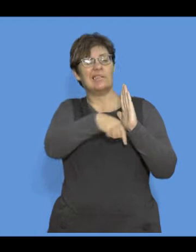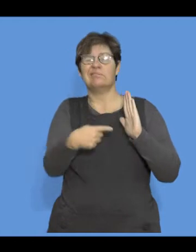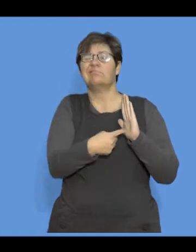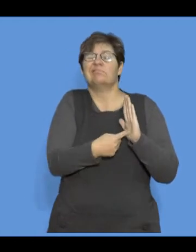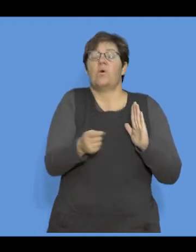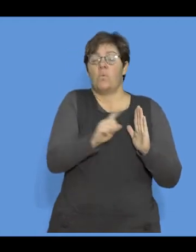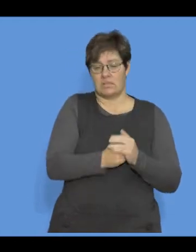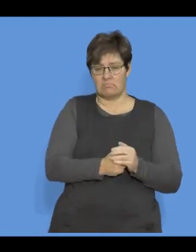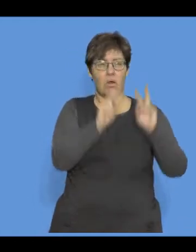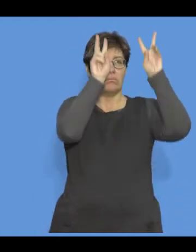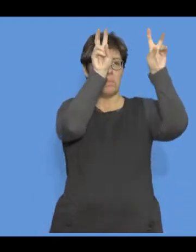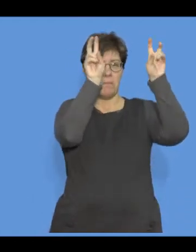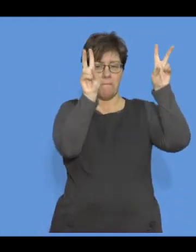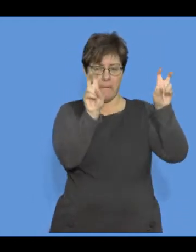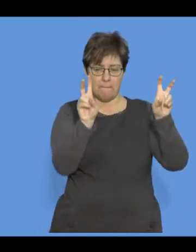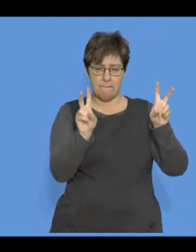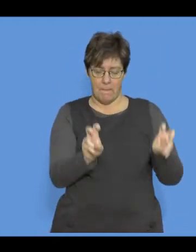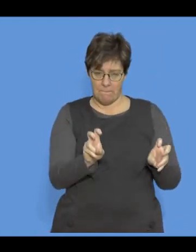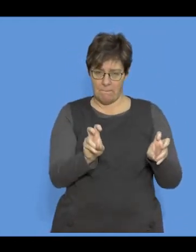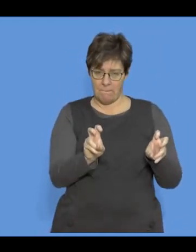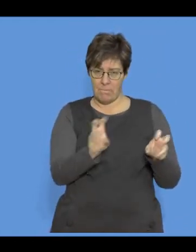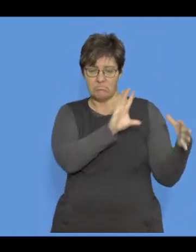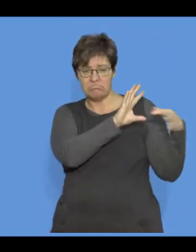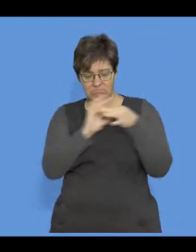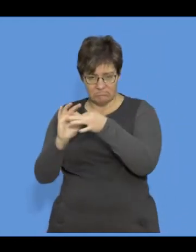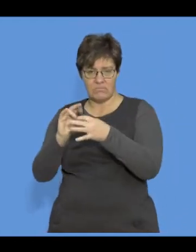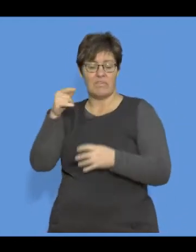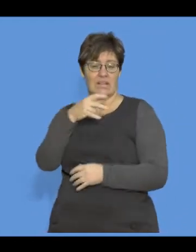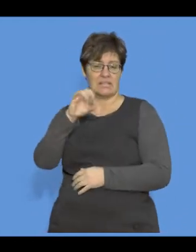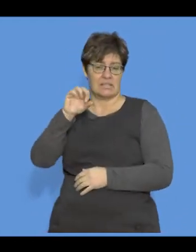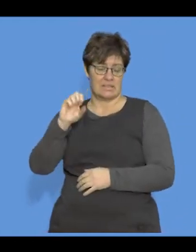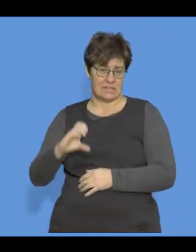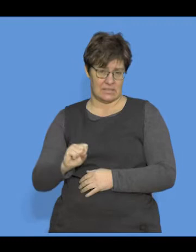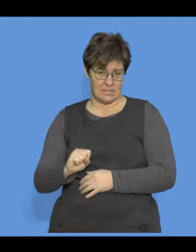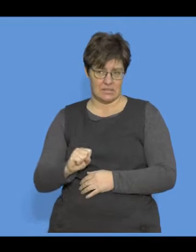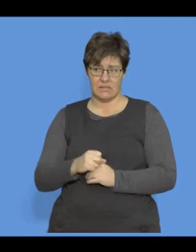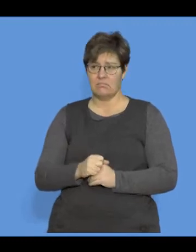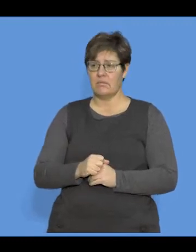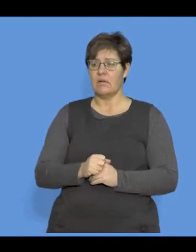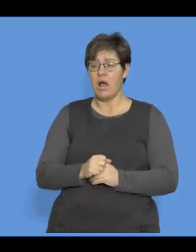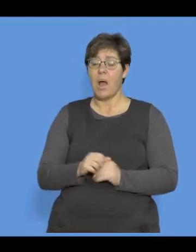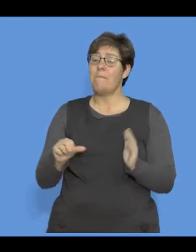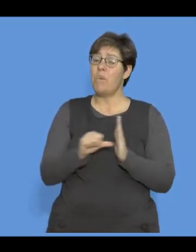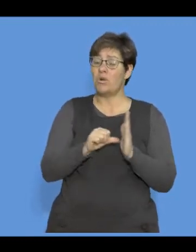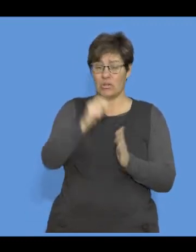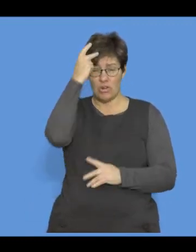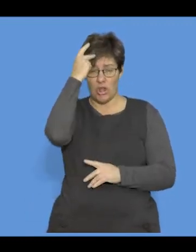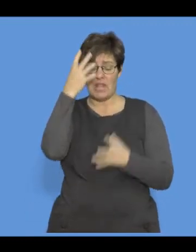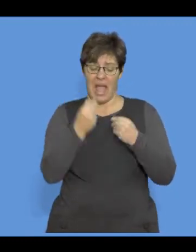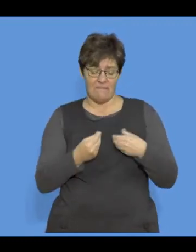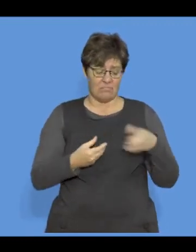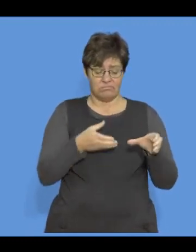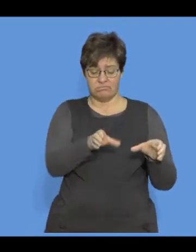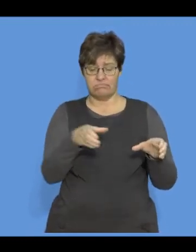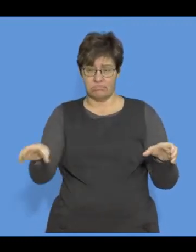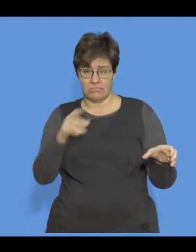what are the topics in physics? Well, the core knowledge is divided into things called mechanics. Then